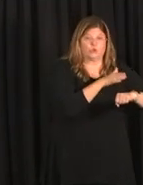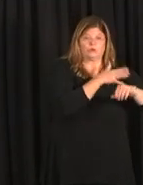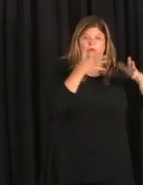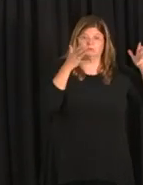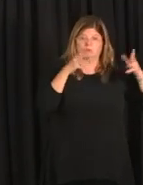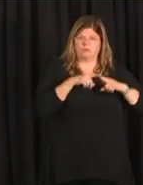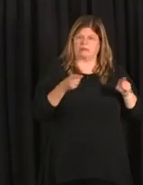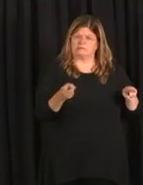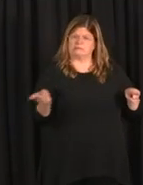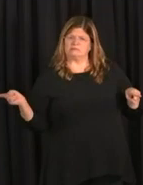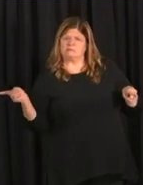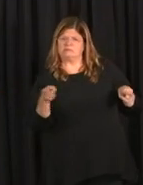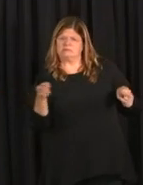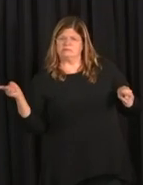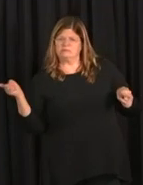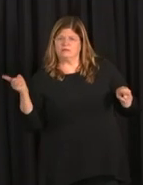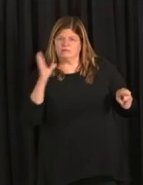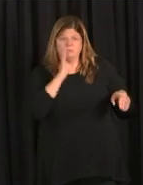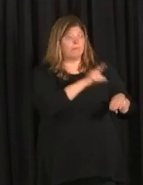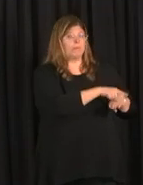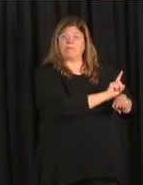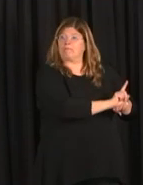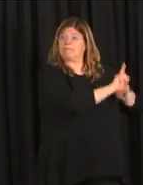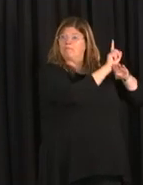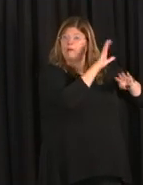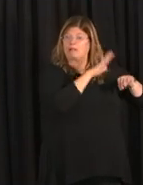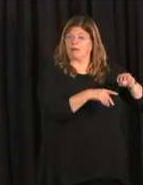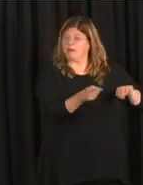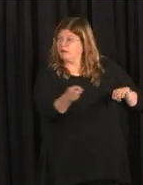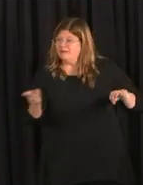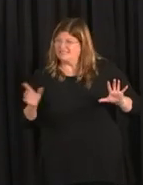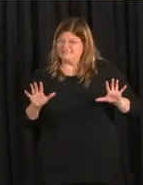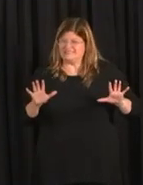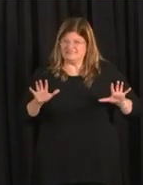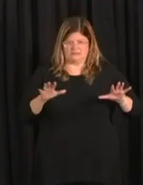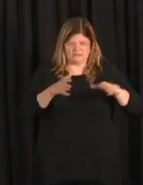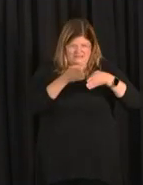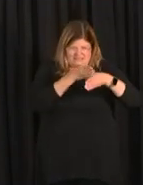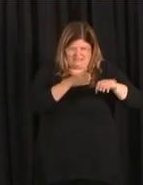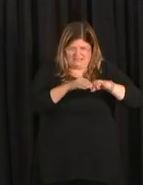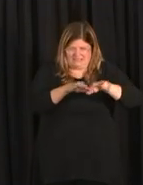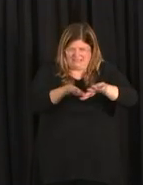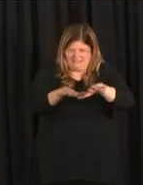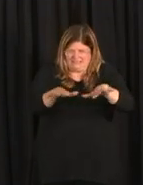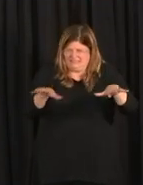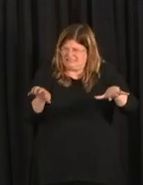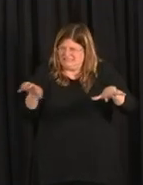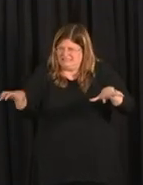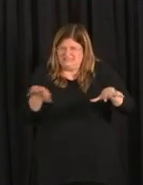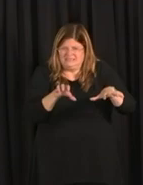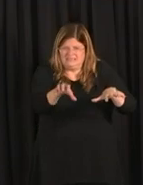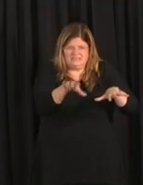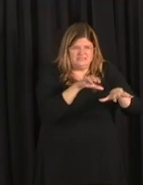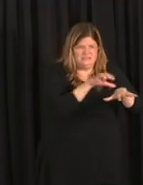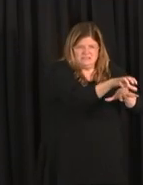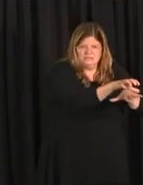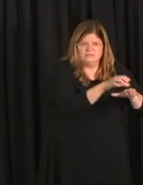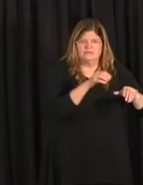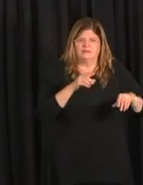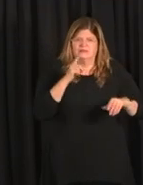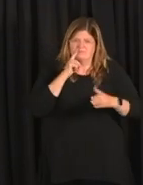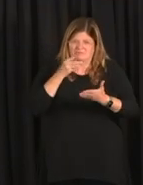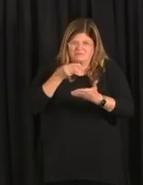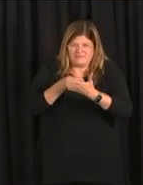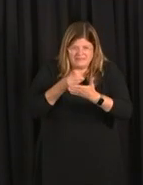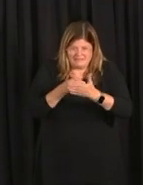above others, but rather to ensure that through these programs that they get assistance as money is